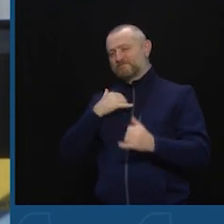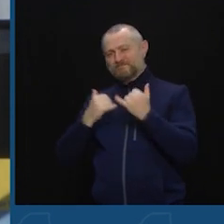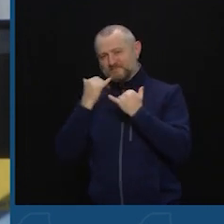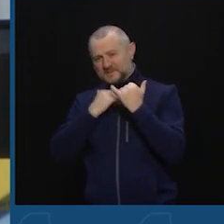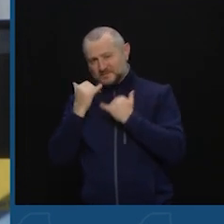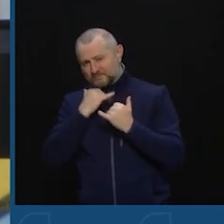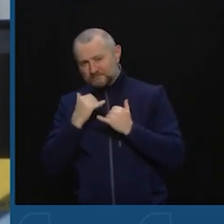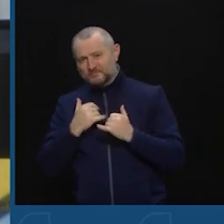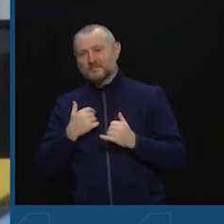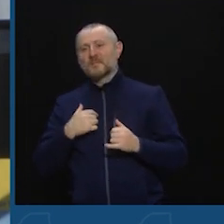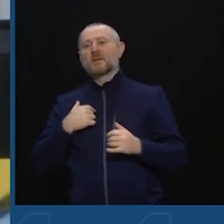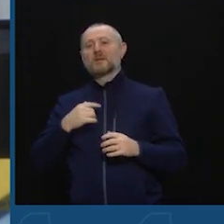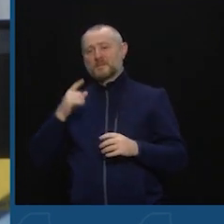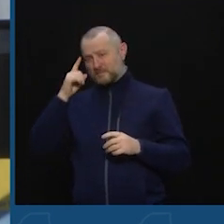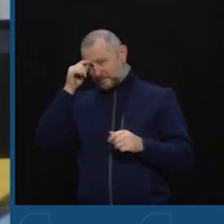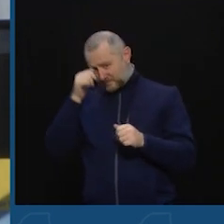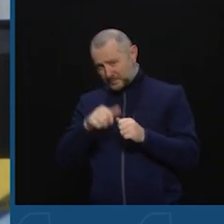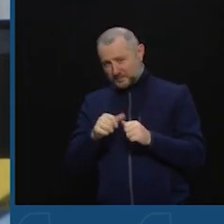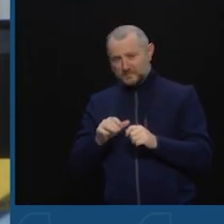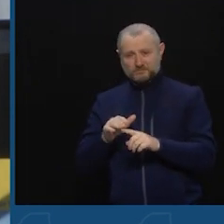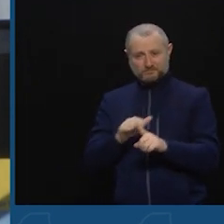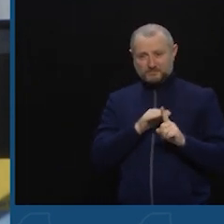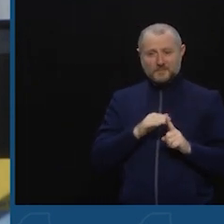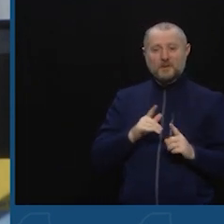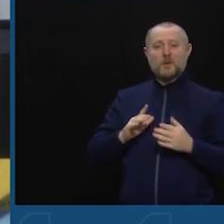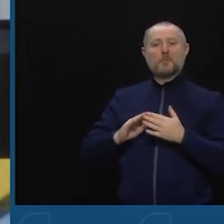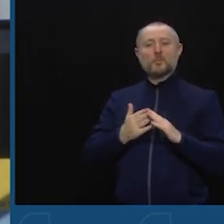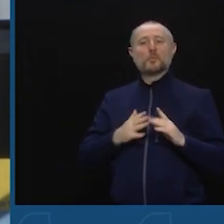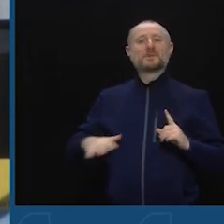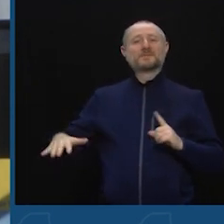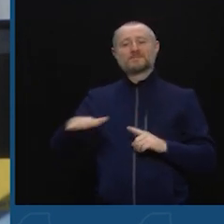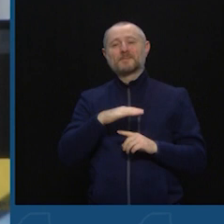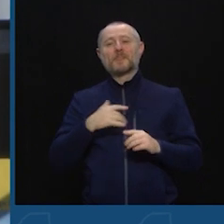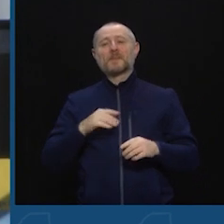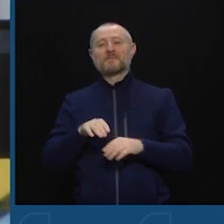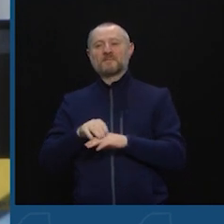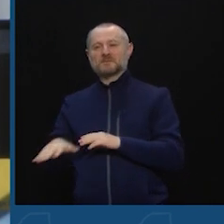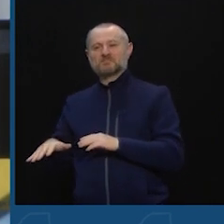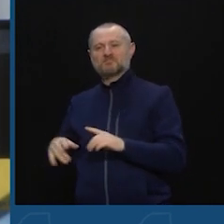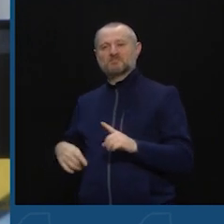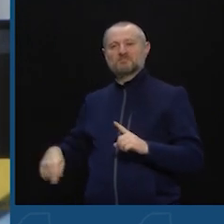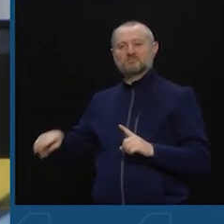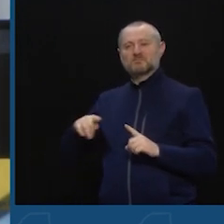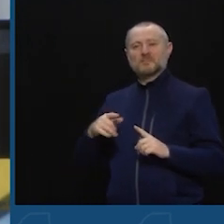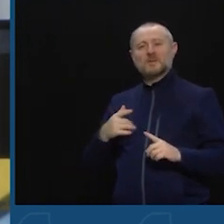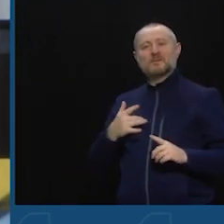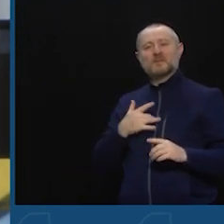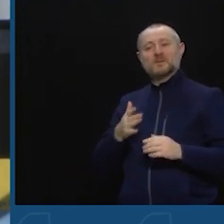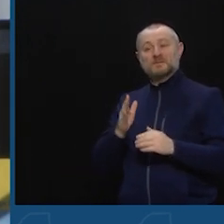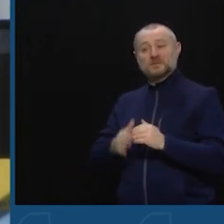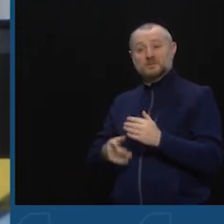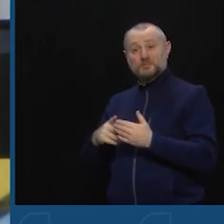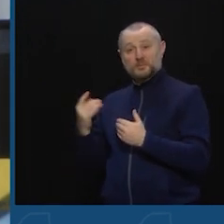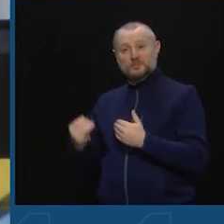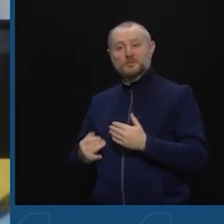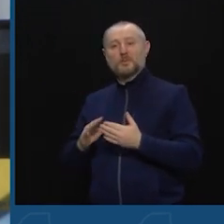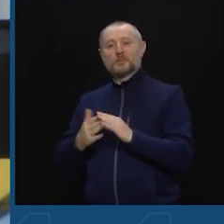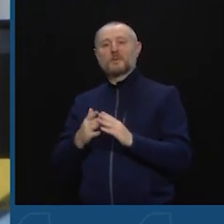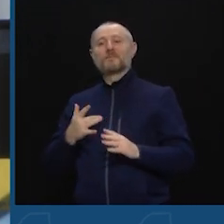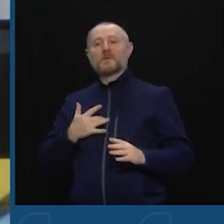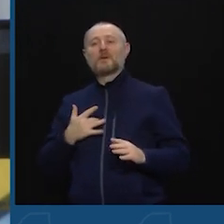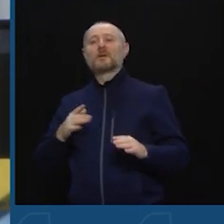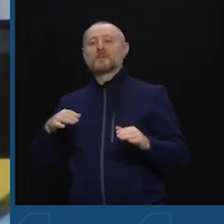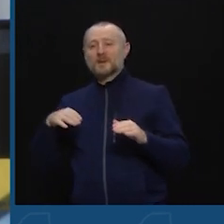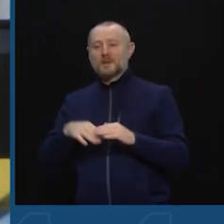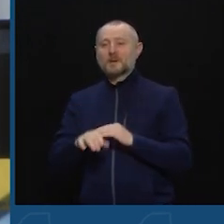also reminding everyone that there are communities that are affected by these projects, and they deserve a seat at the table. I want to thank all of our partners,